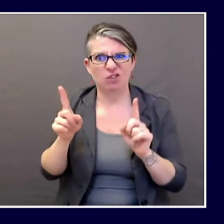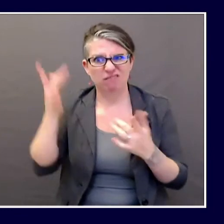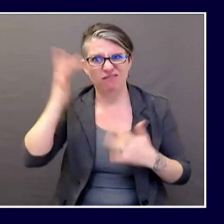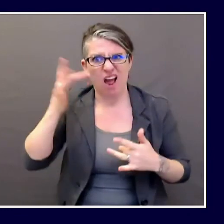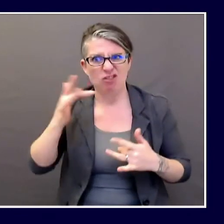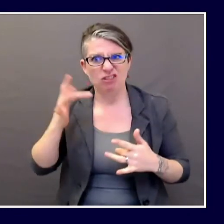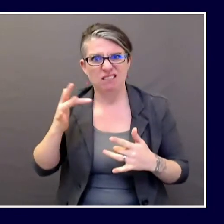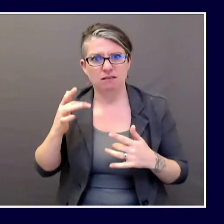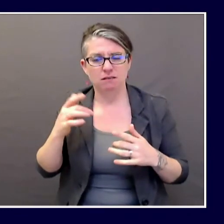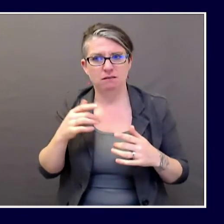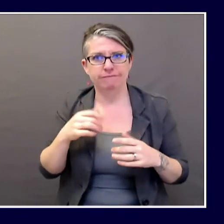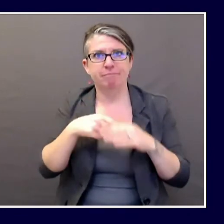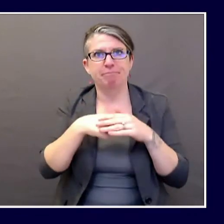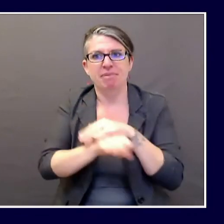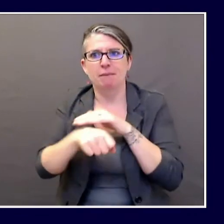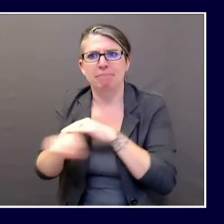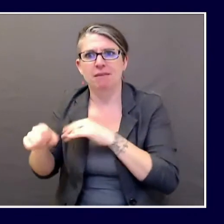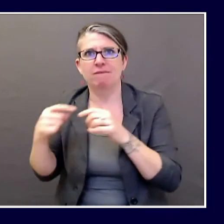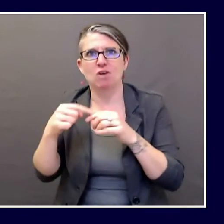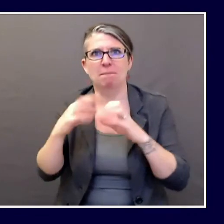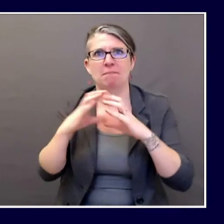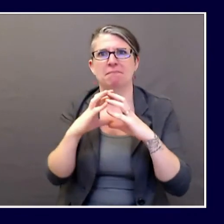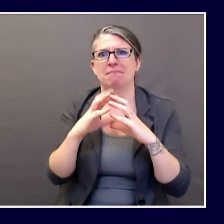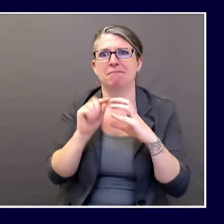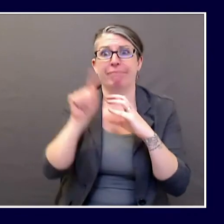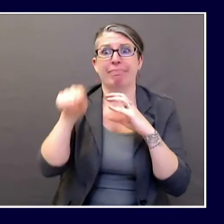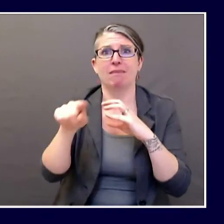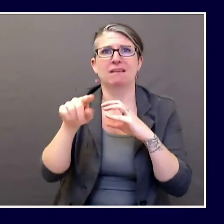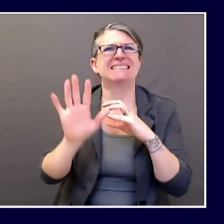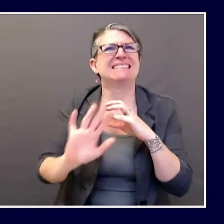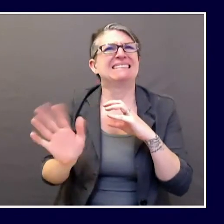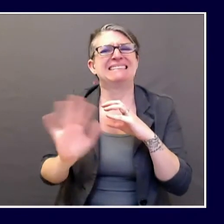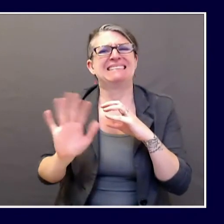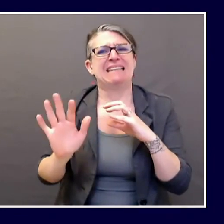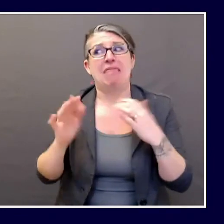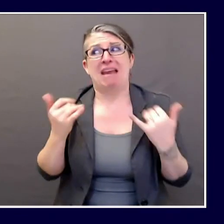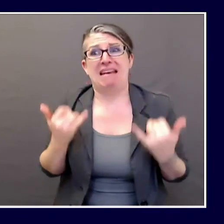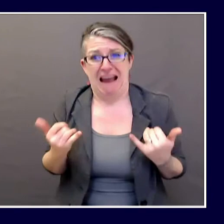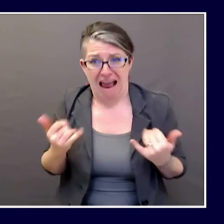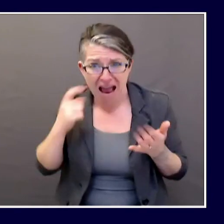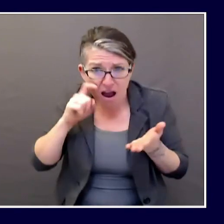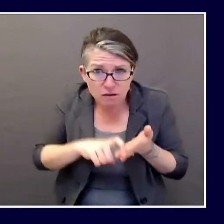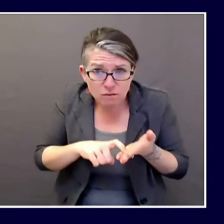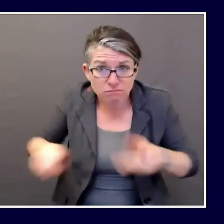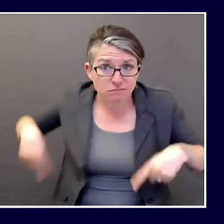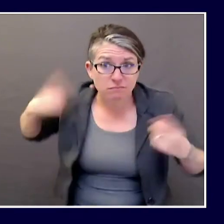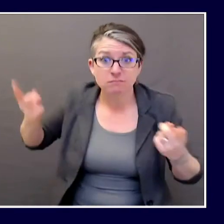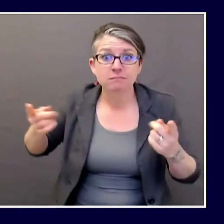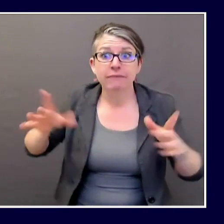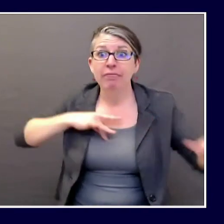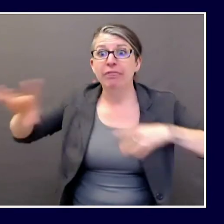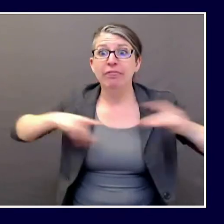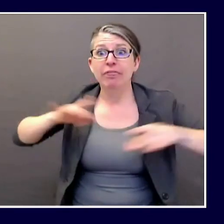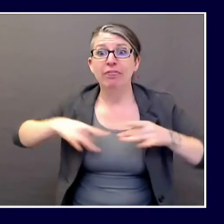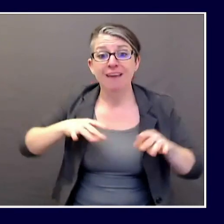I don't know what mid-May will look like, and thus what the advisability or the relative safety of graduation events like that